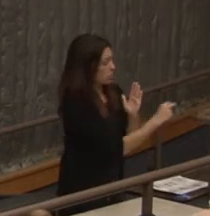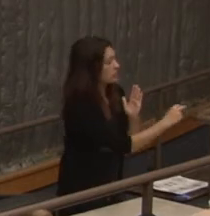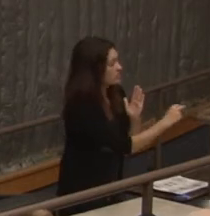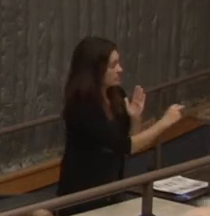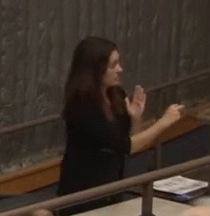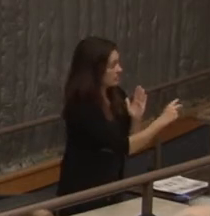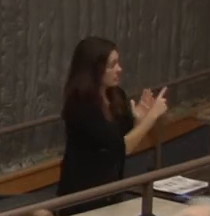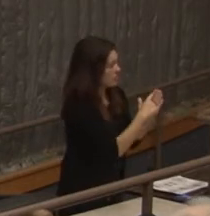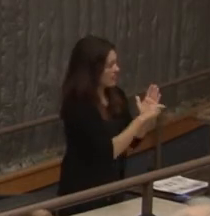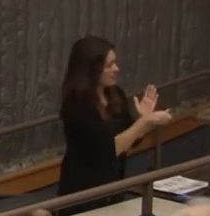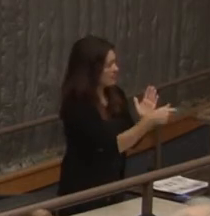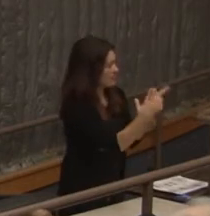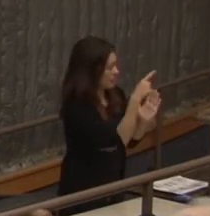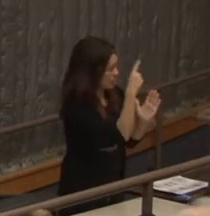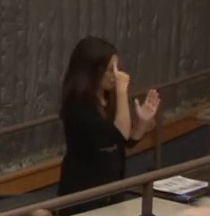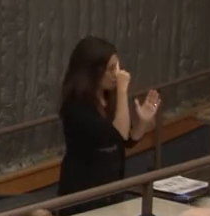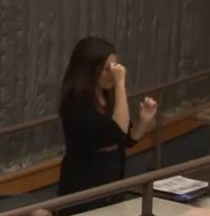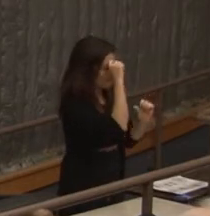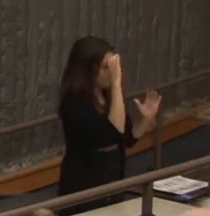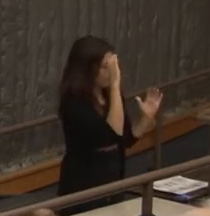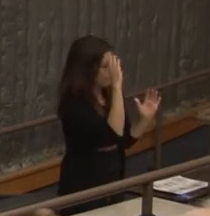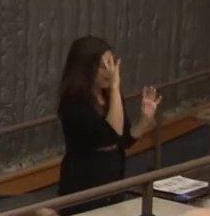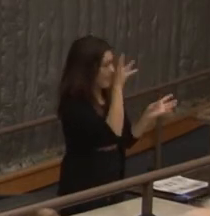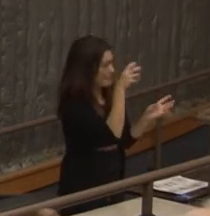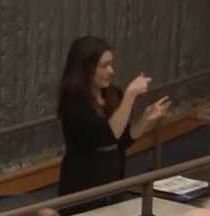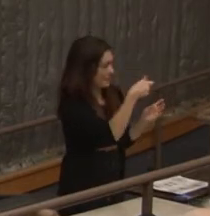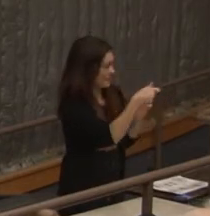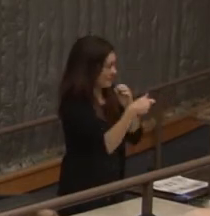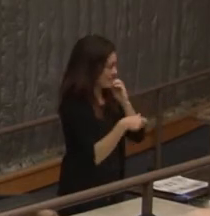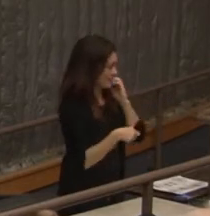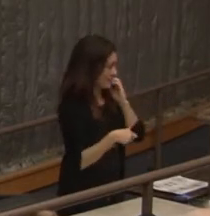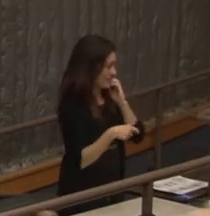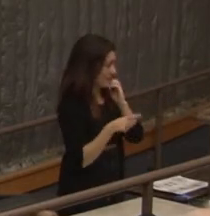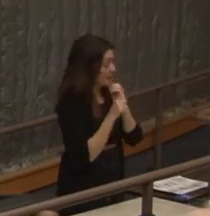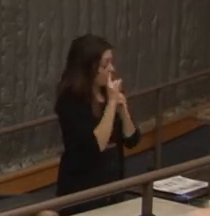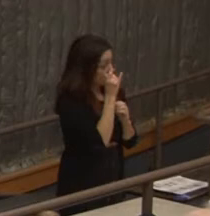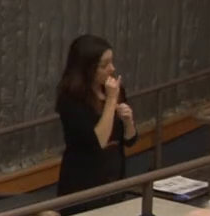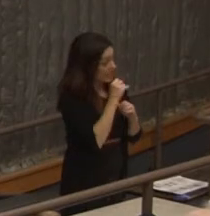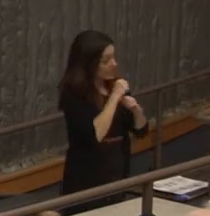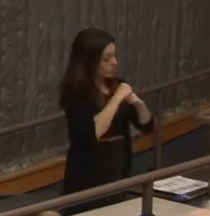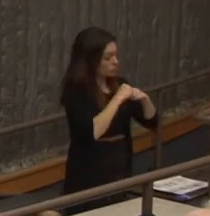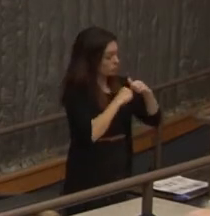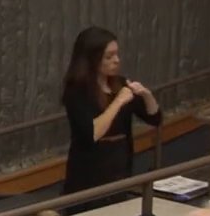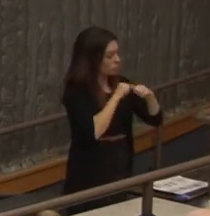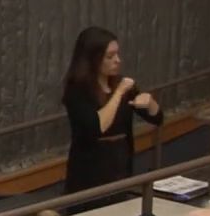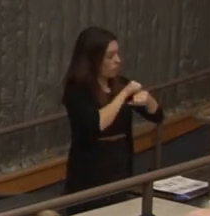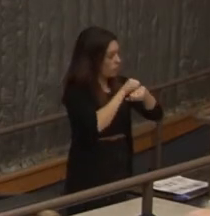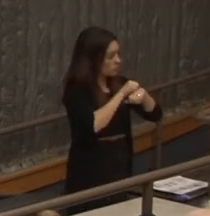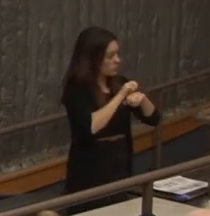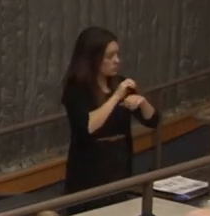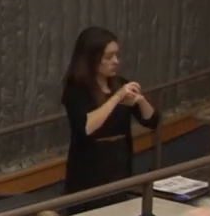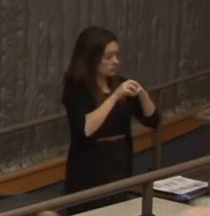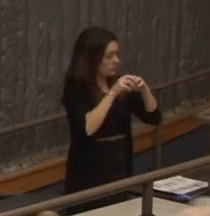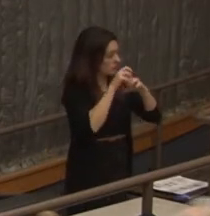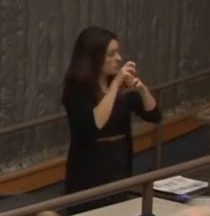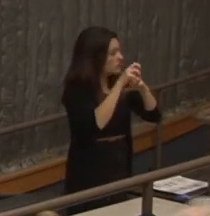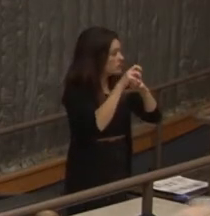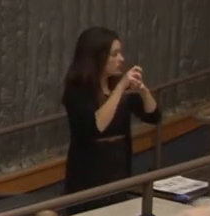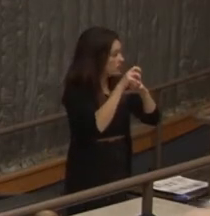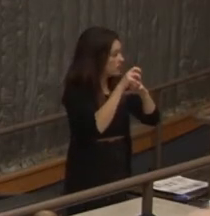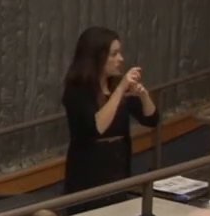what else is there? We're not sure what this is. It looks like a pile of stones, but it might be a pile of teddy bears. Why teddy